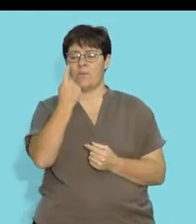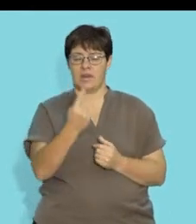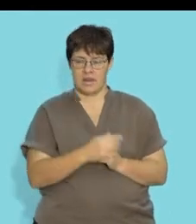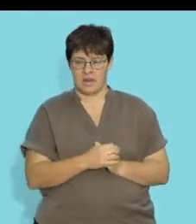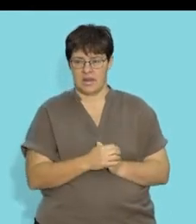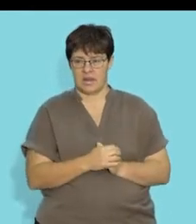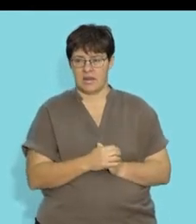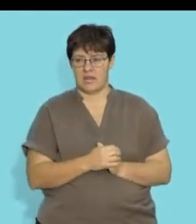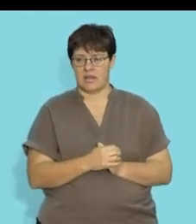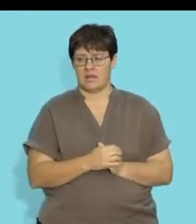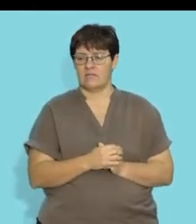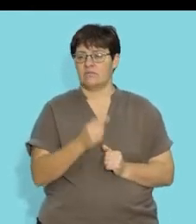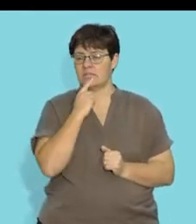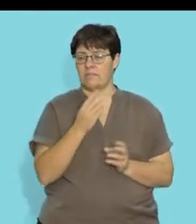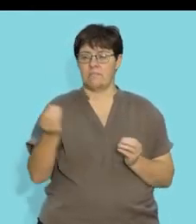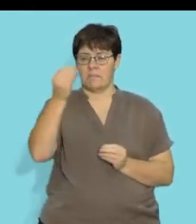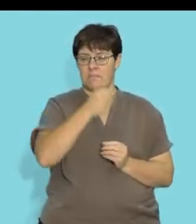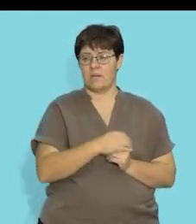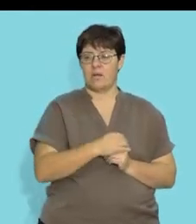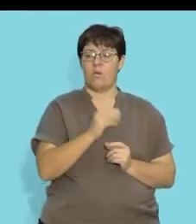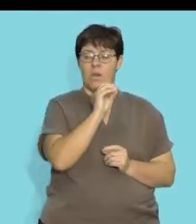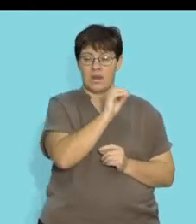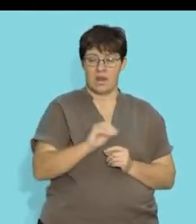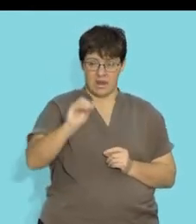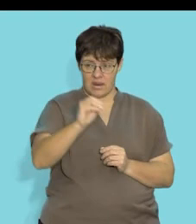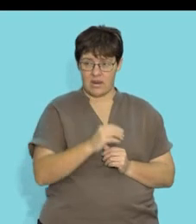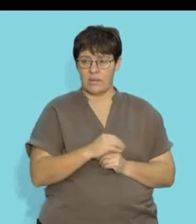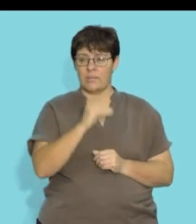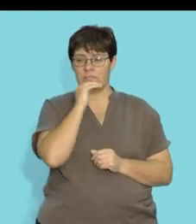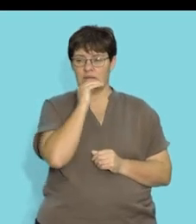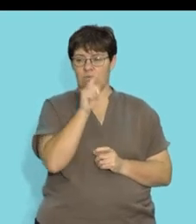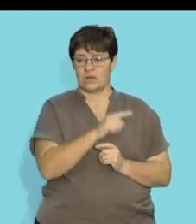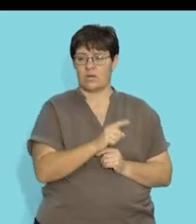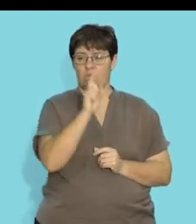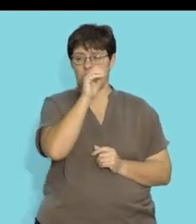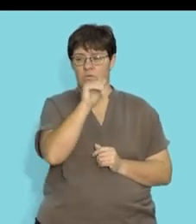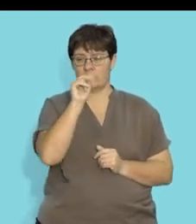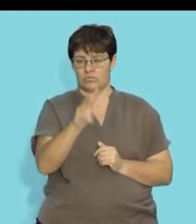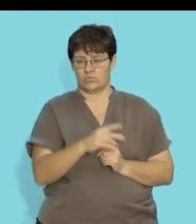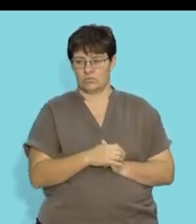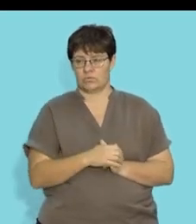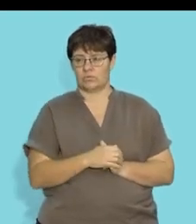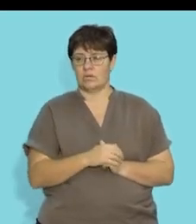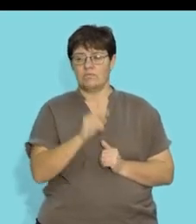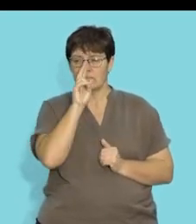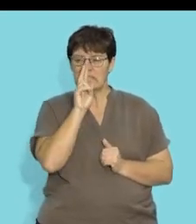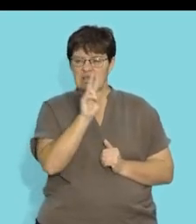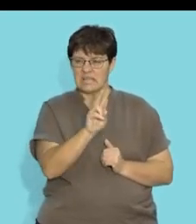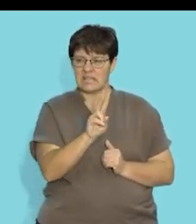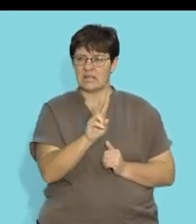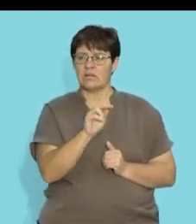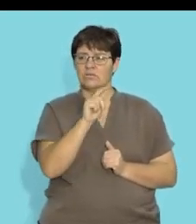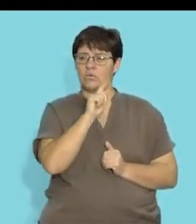me 1. And then lastly, if I substitute 1, it will then give me 1 over 2. Just so that you can